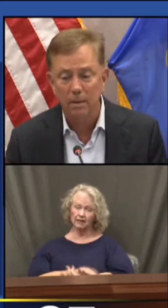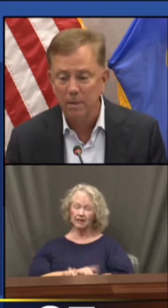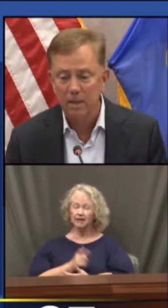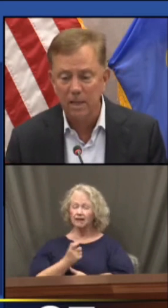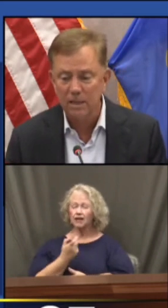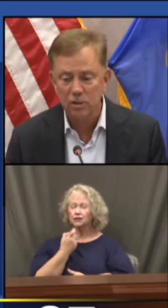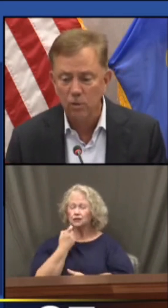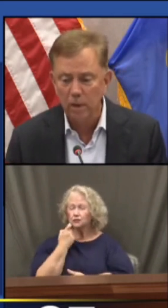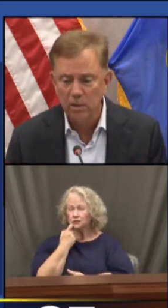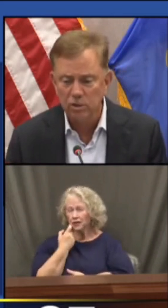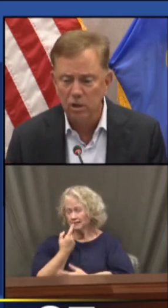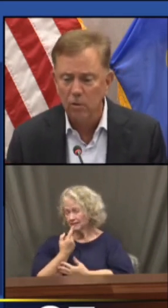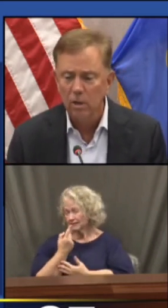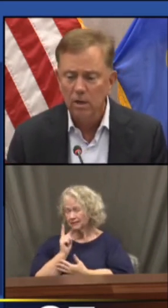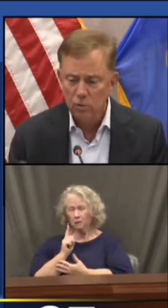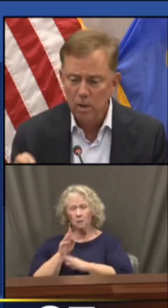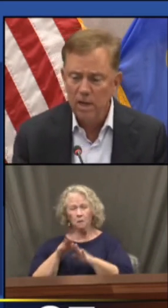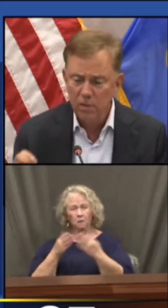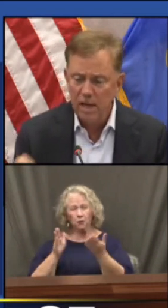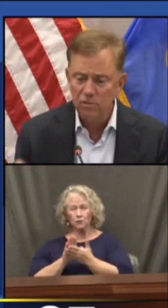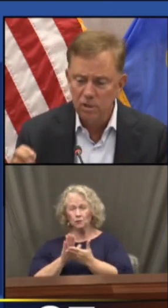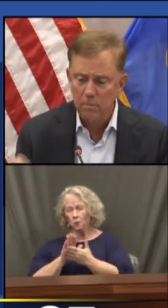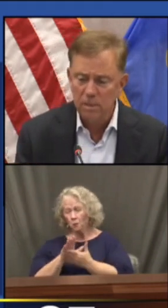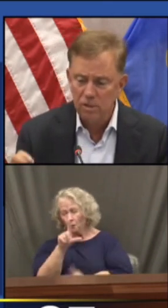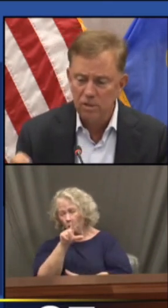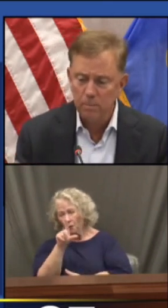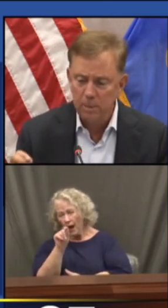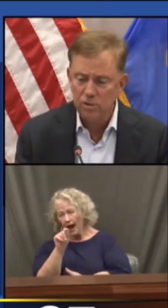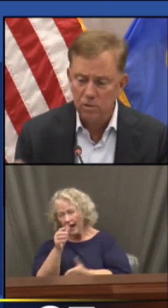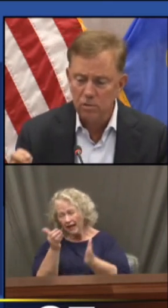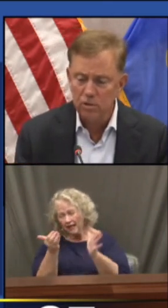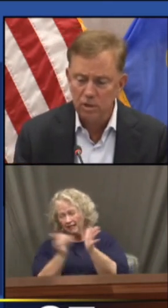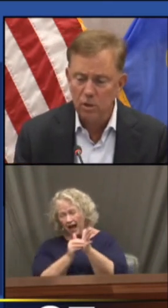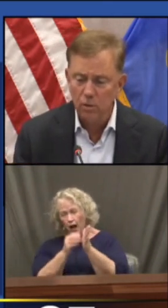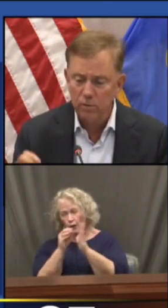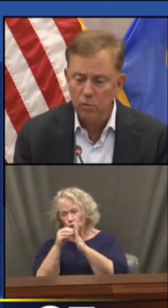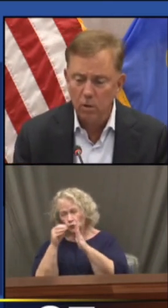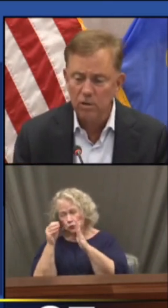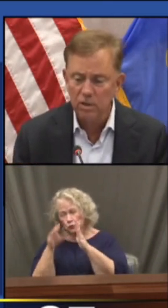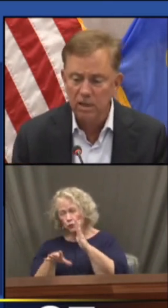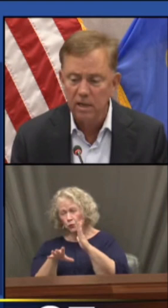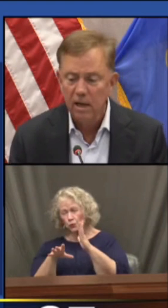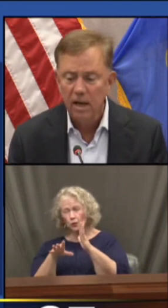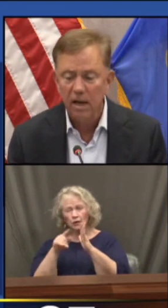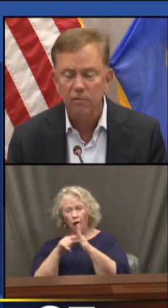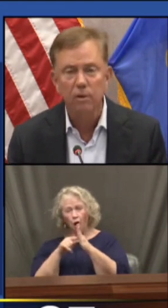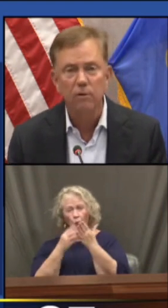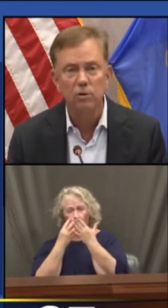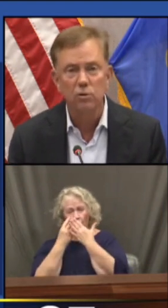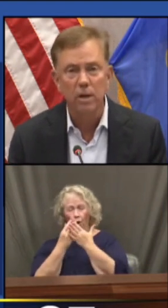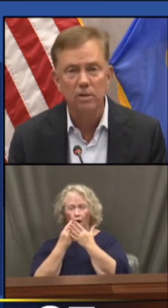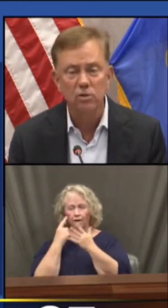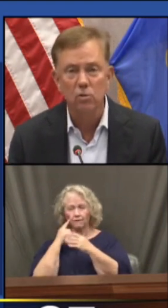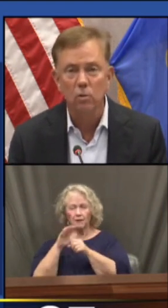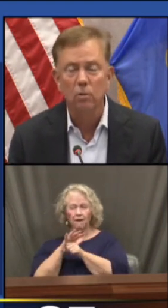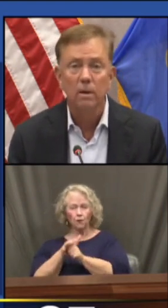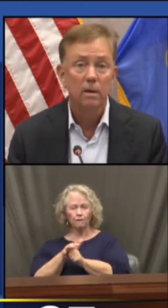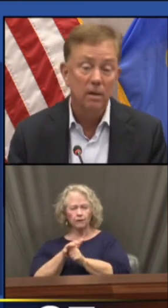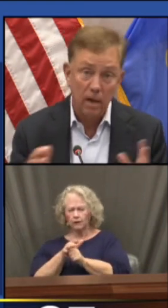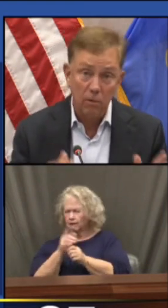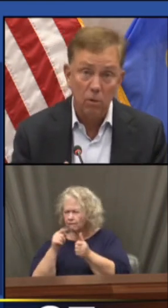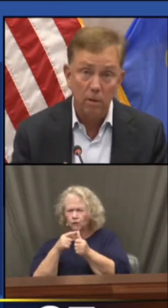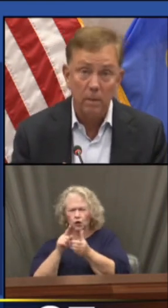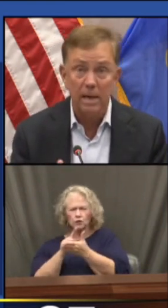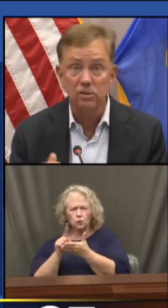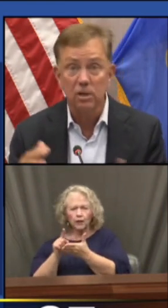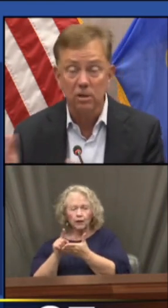school in the last week or so. 20,000 Mississippi students in COVID quarantine after the first week of school.